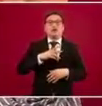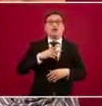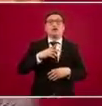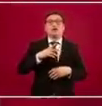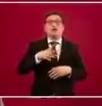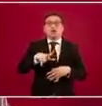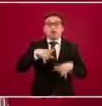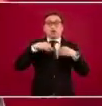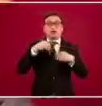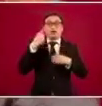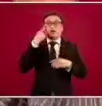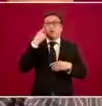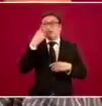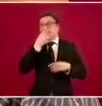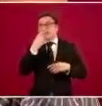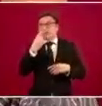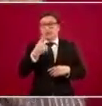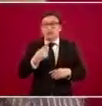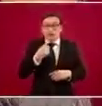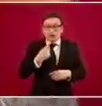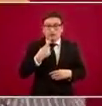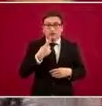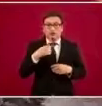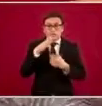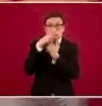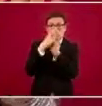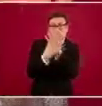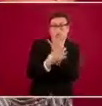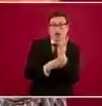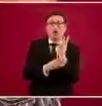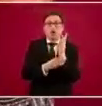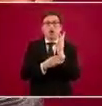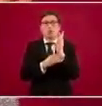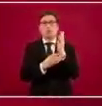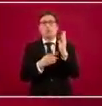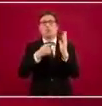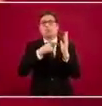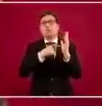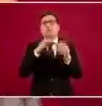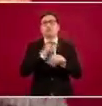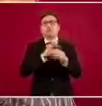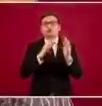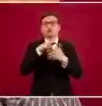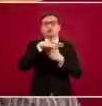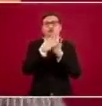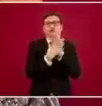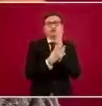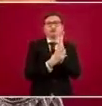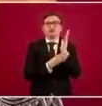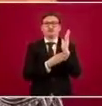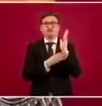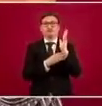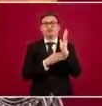The virus enters through your nose, your mouth, and your eyes. So if you're wearing gloves,